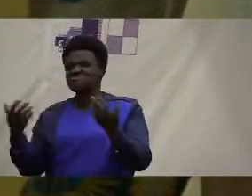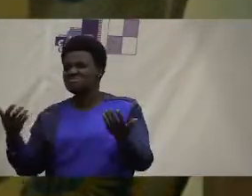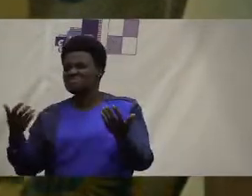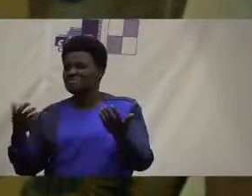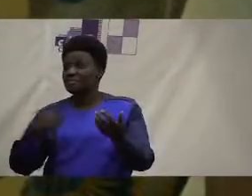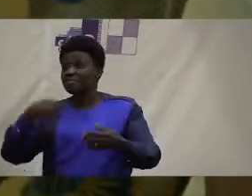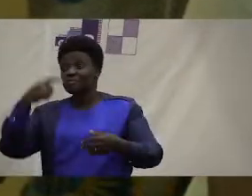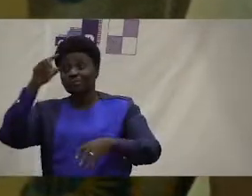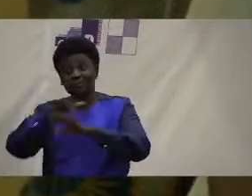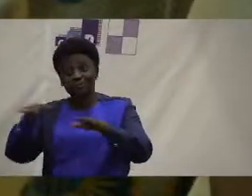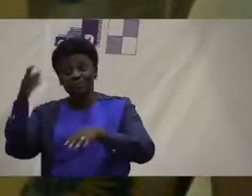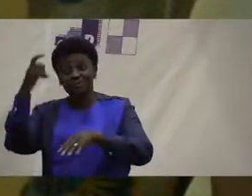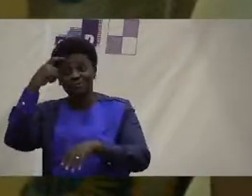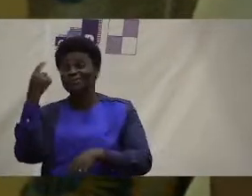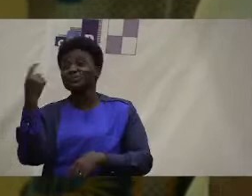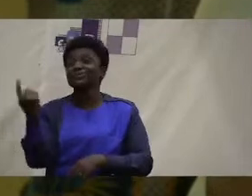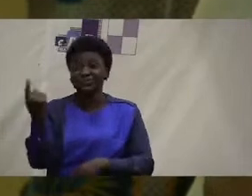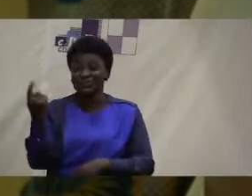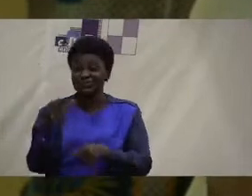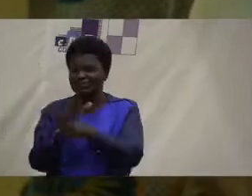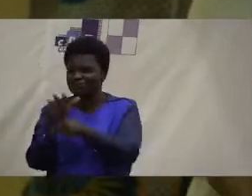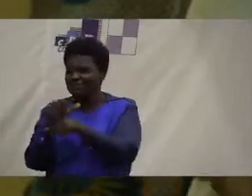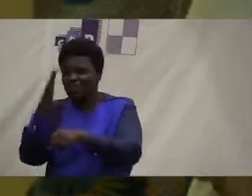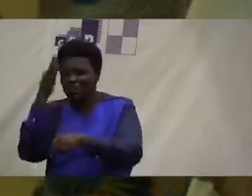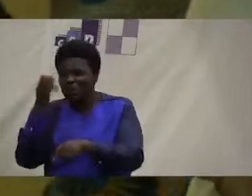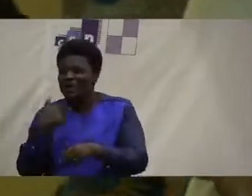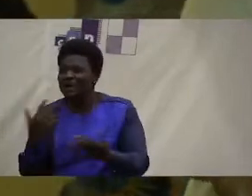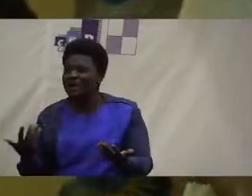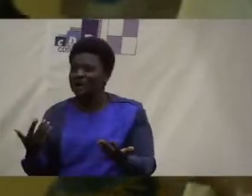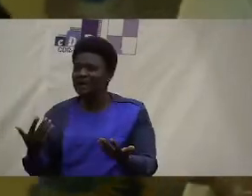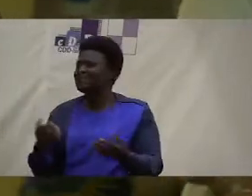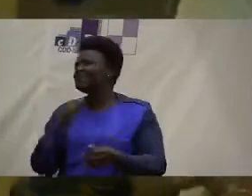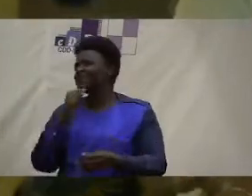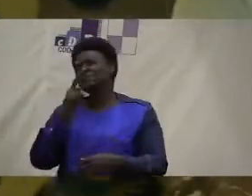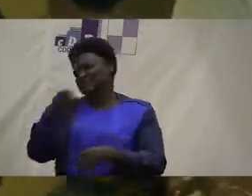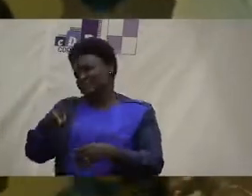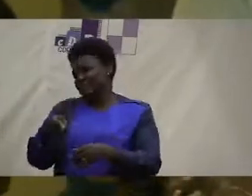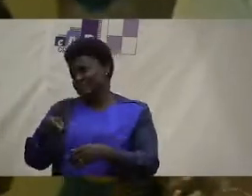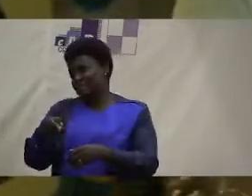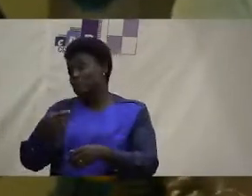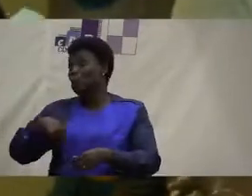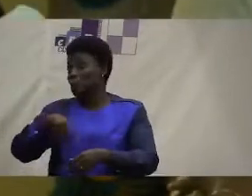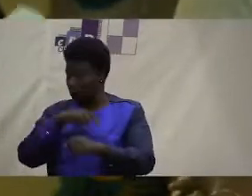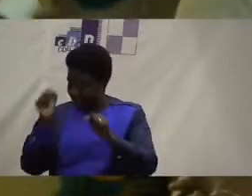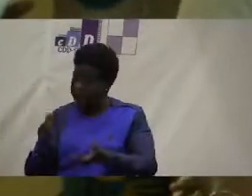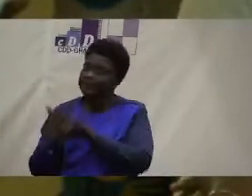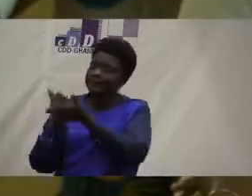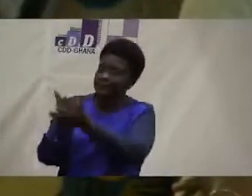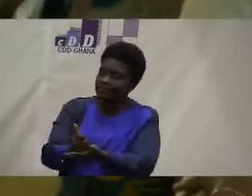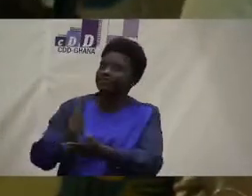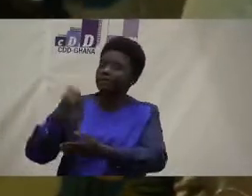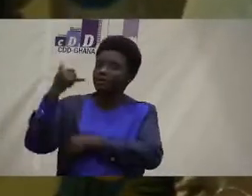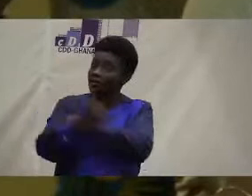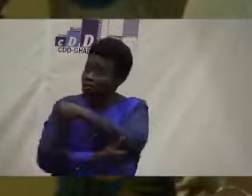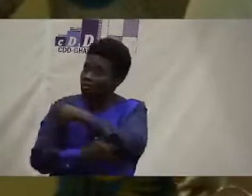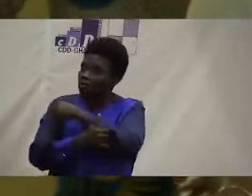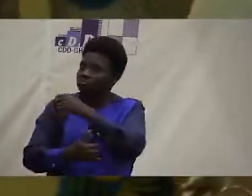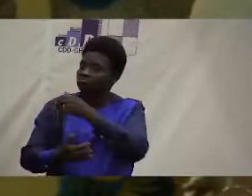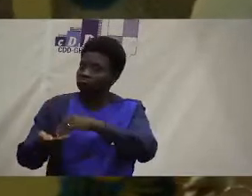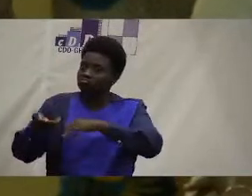I don't think it's good enough, because that obviously is not true. We can help our country better